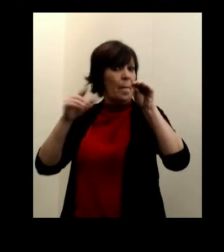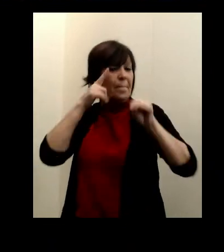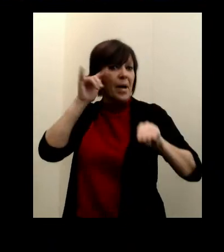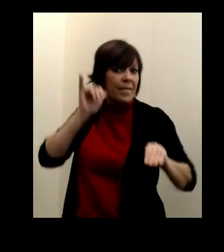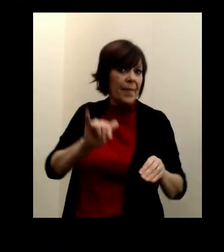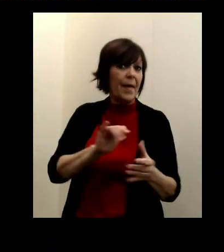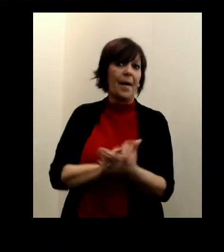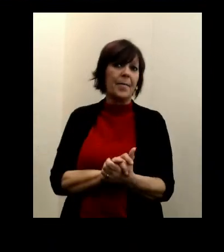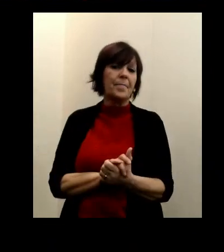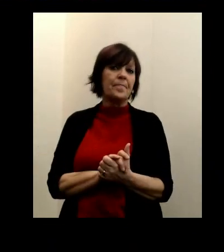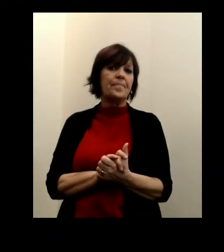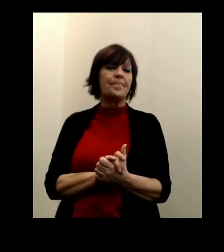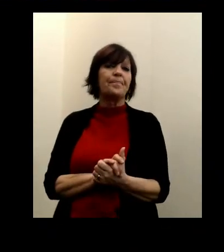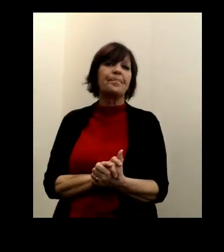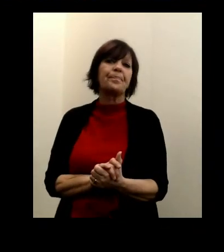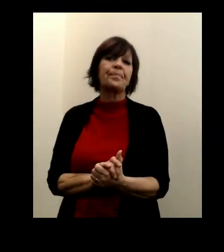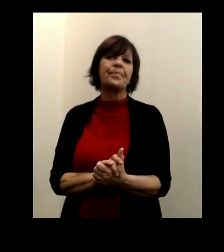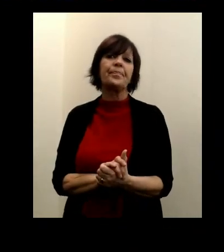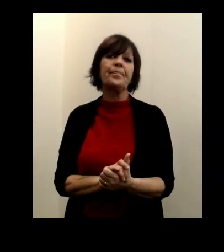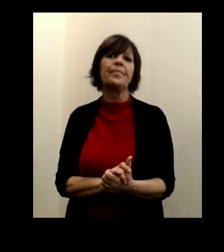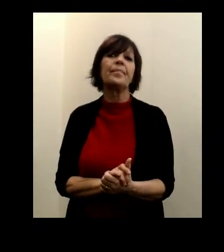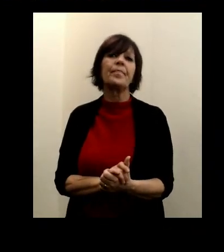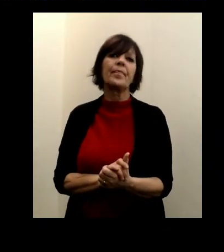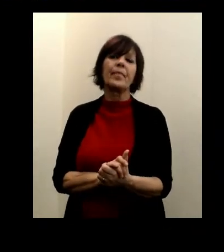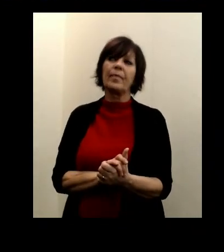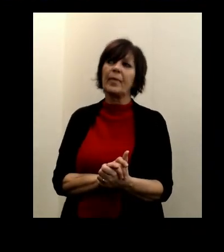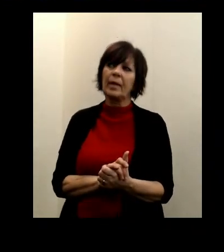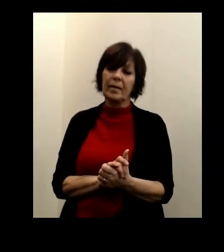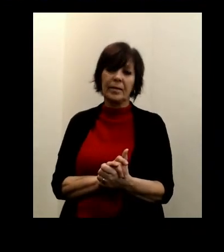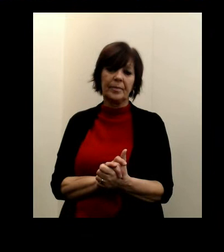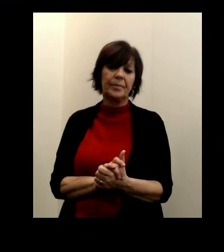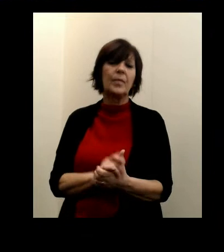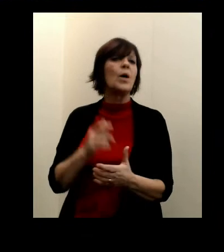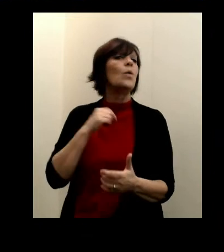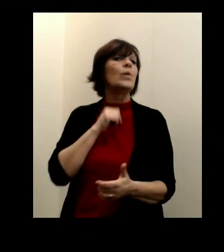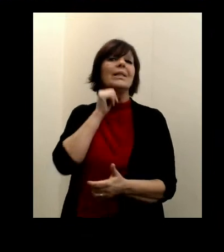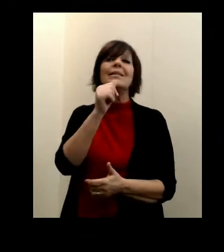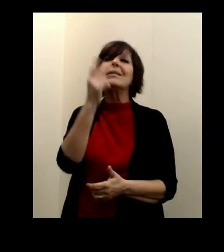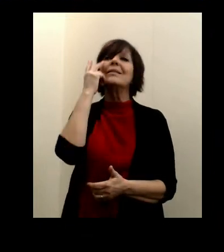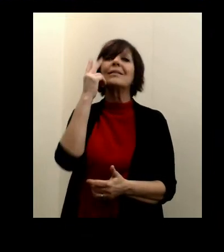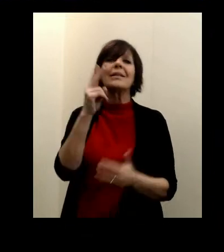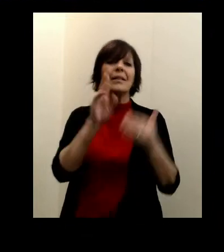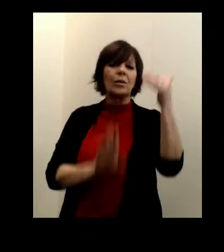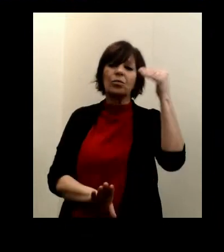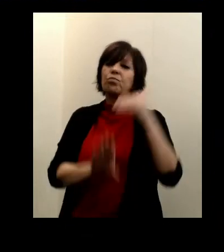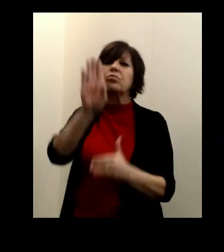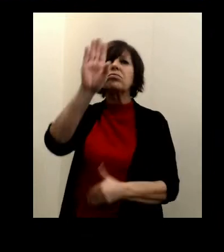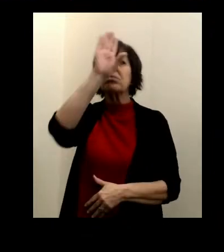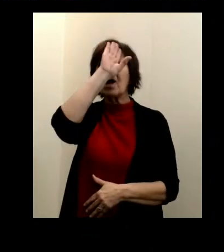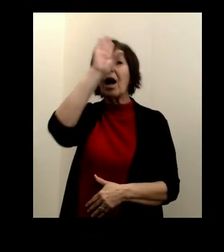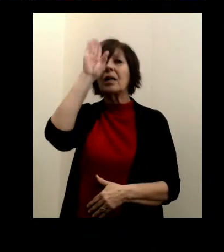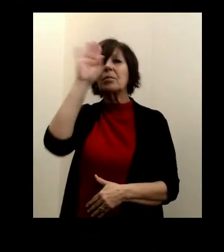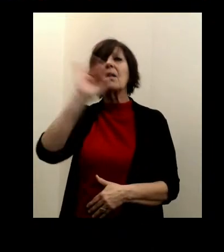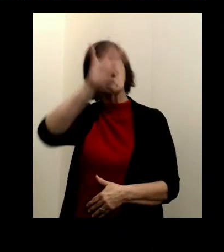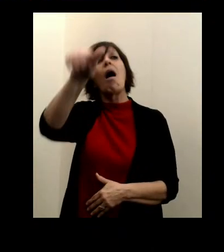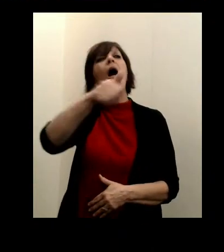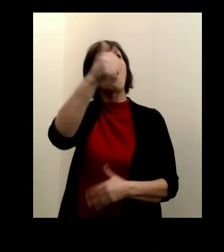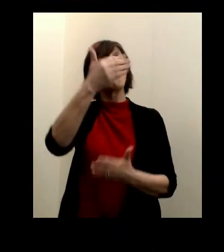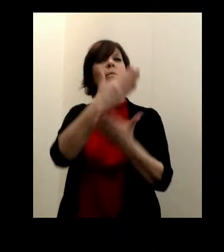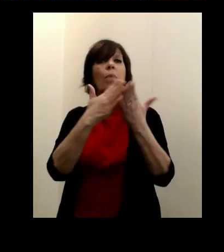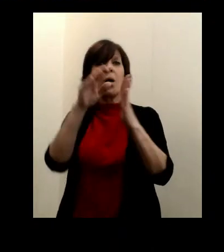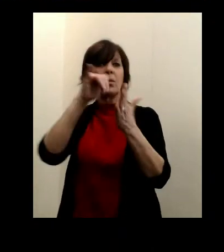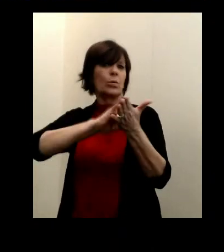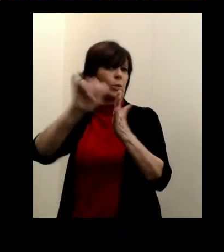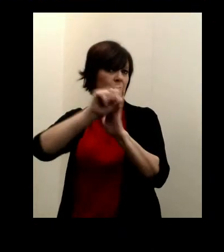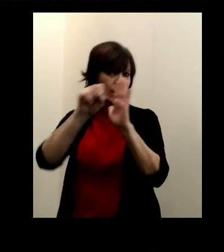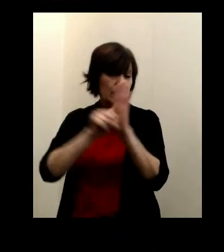and also keep our numbers down in the hospitals. We didn't see a surge in the hospital like they did in other parts of New York State